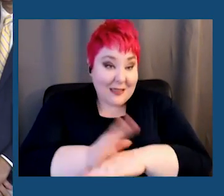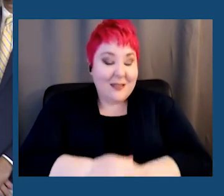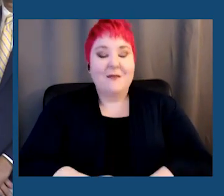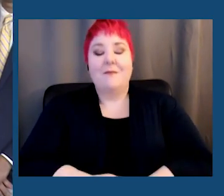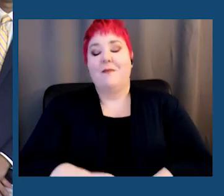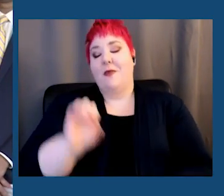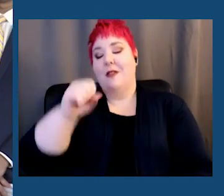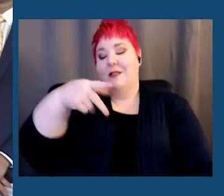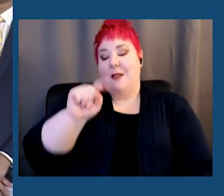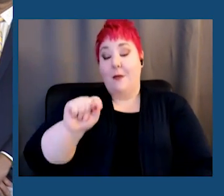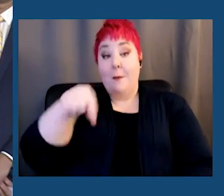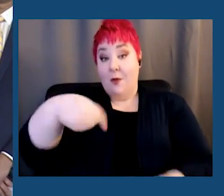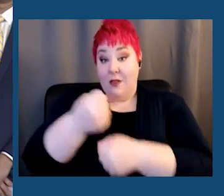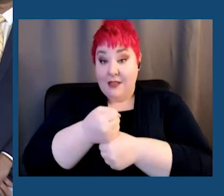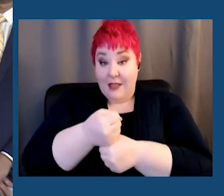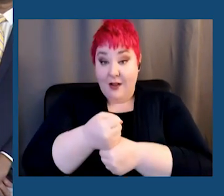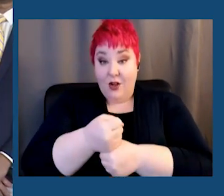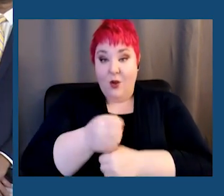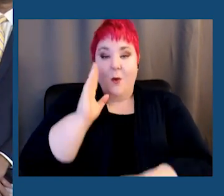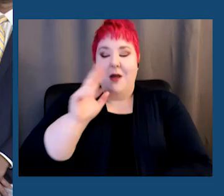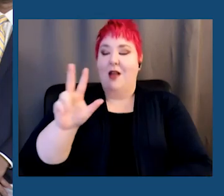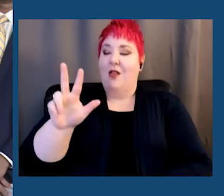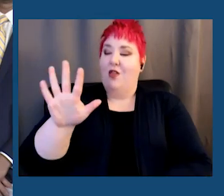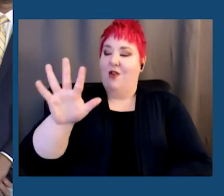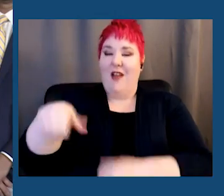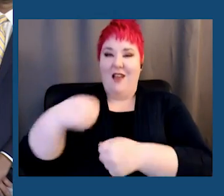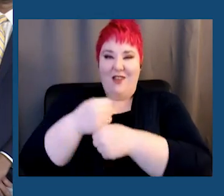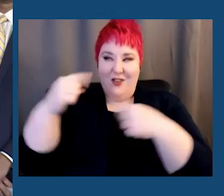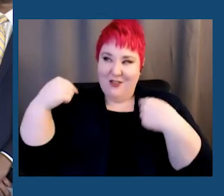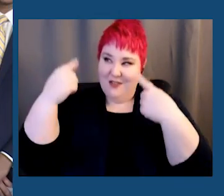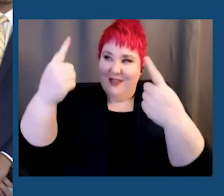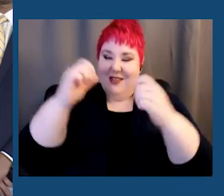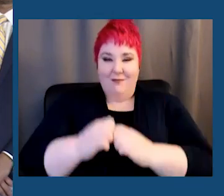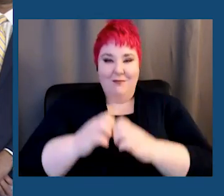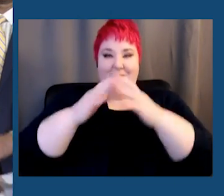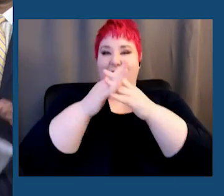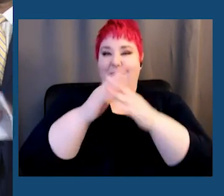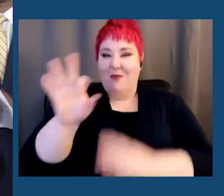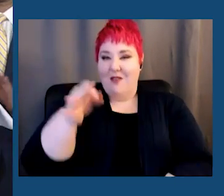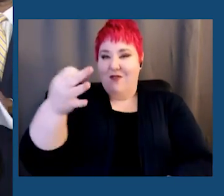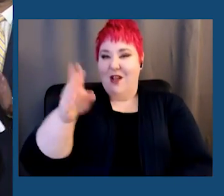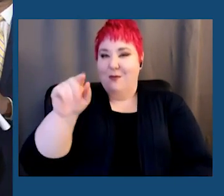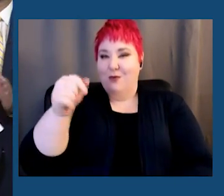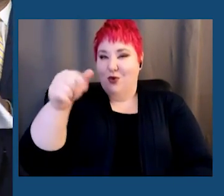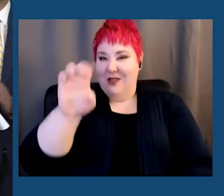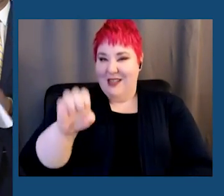year, it will be 35 years since I opened my French boutique in Manhattan. And